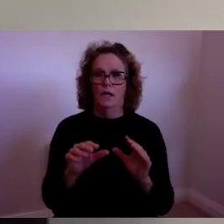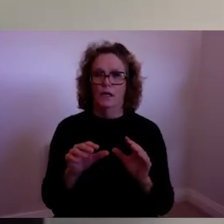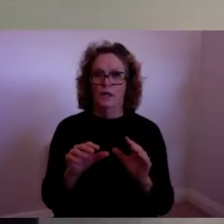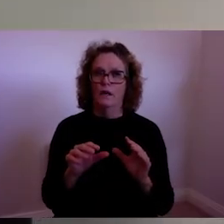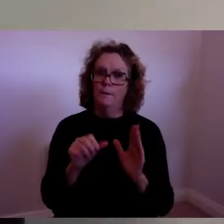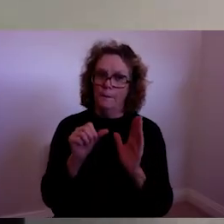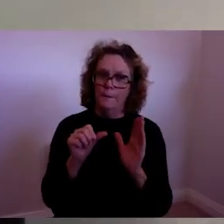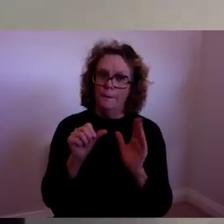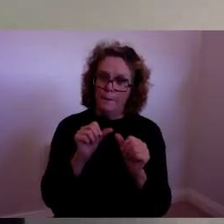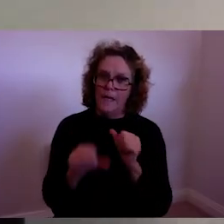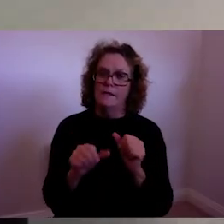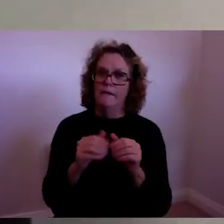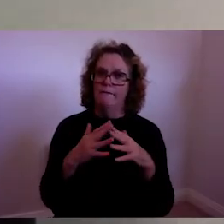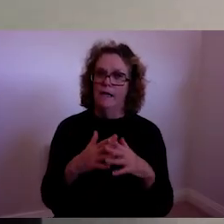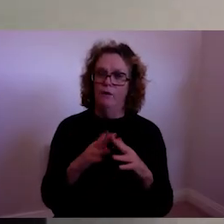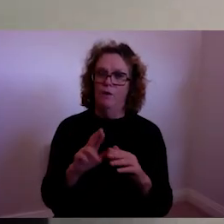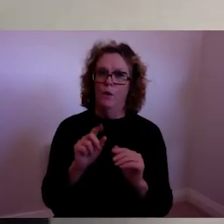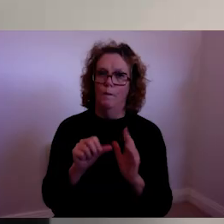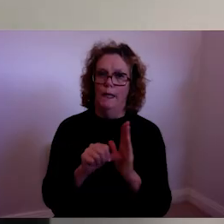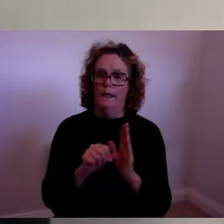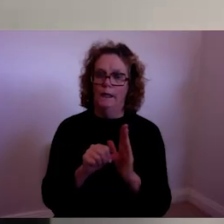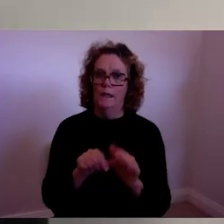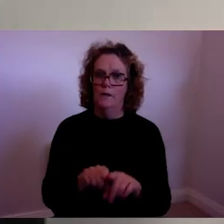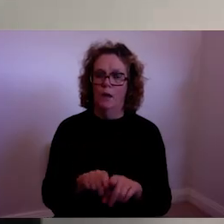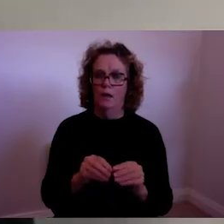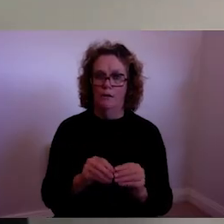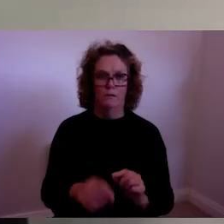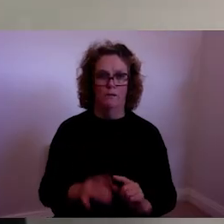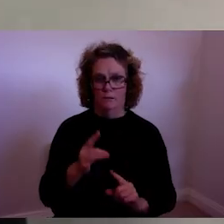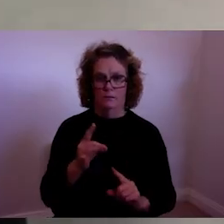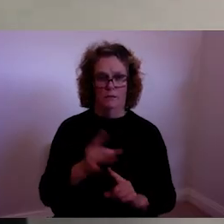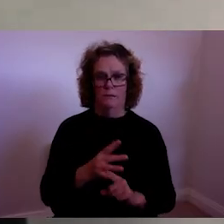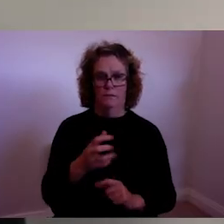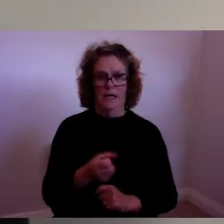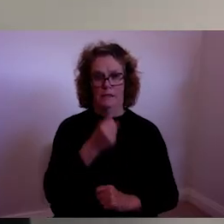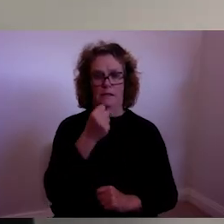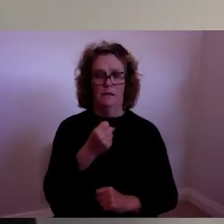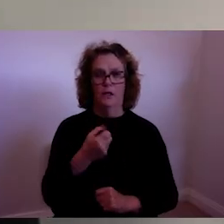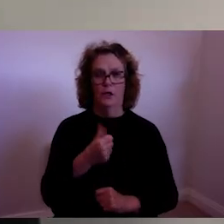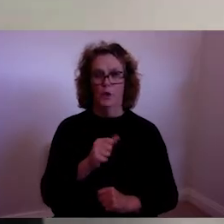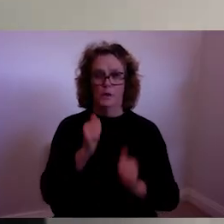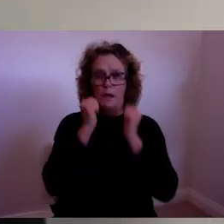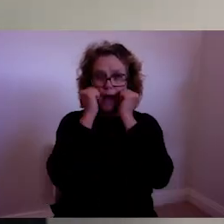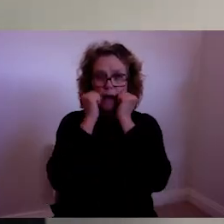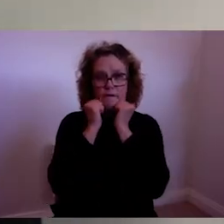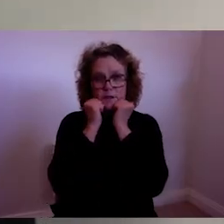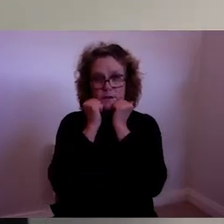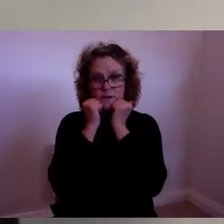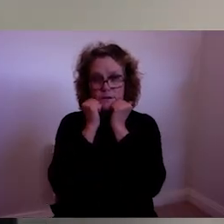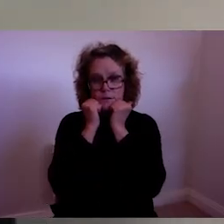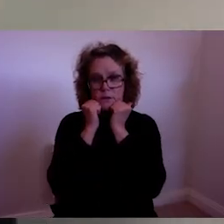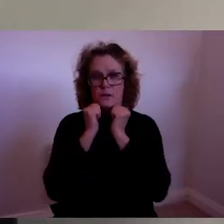or patient. And it's fundamental that we use evidence-based practice in this century and going